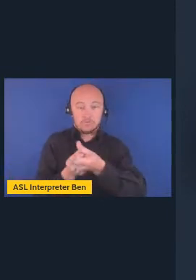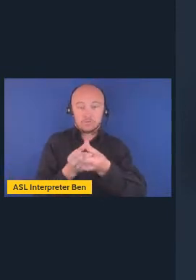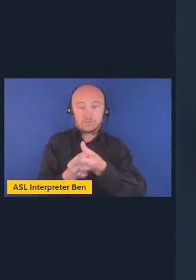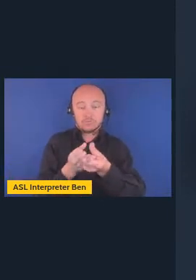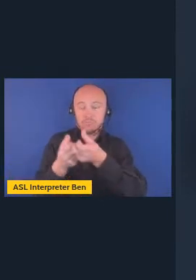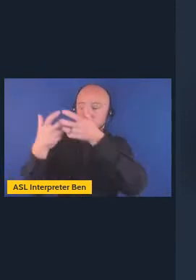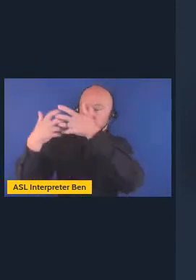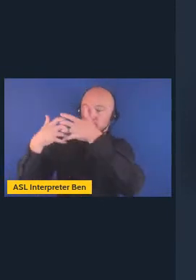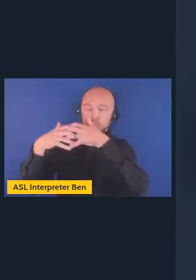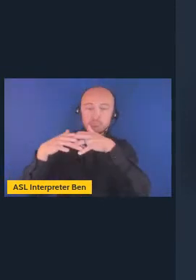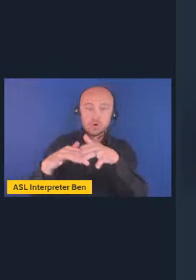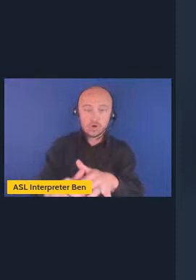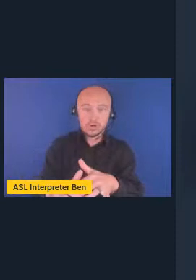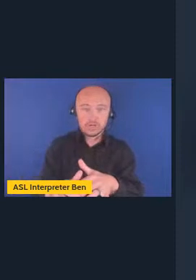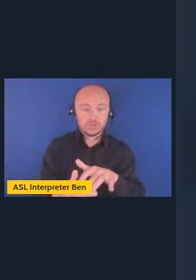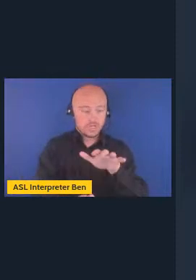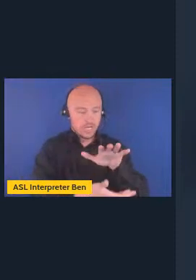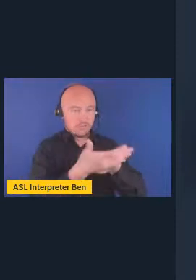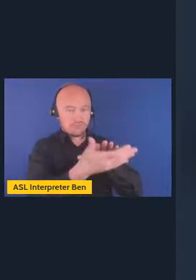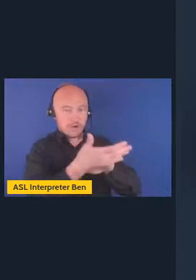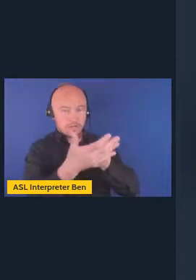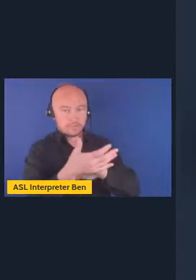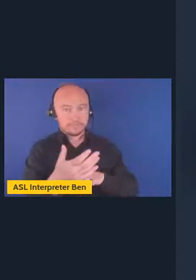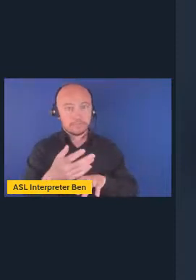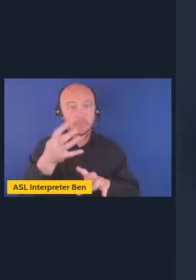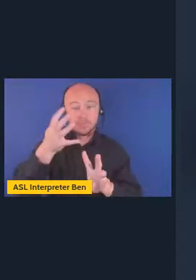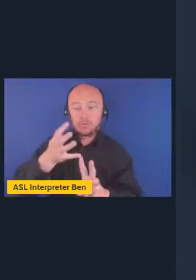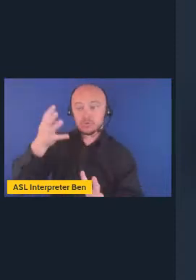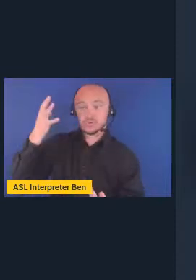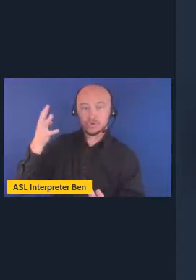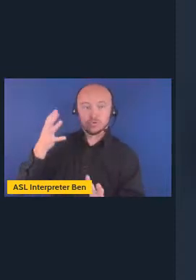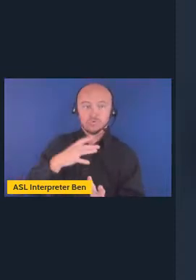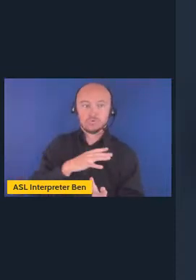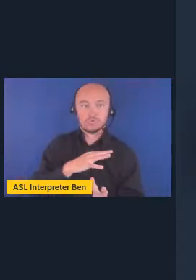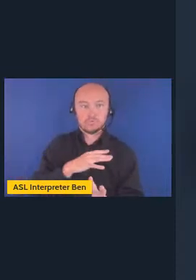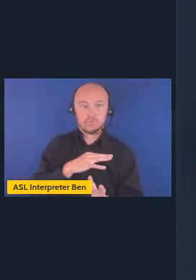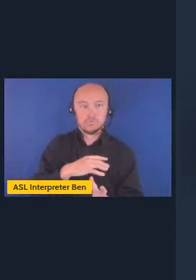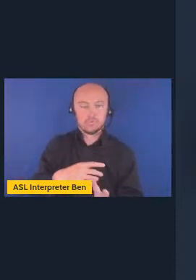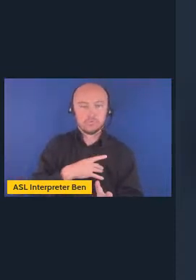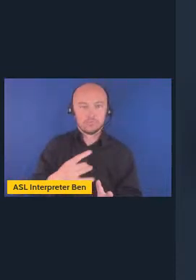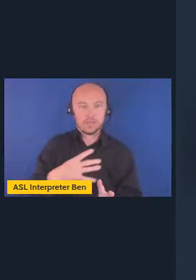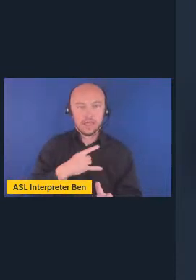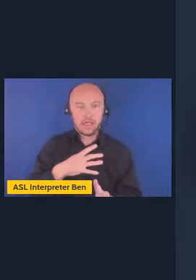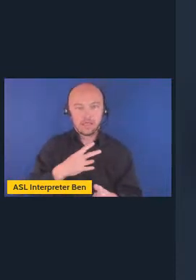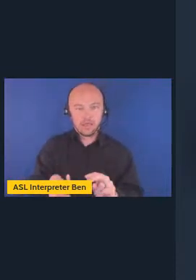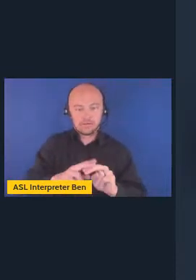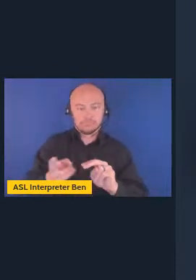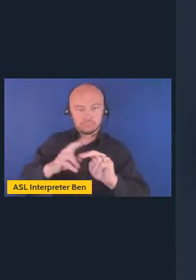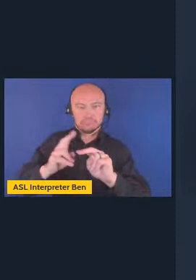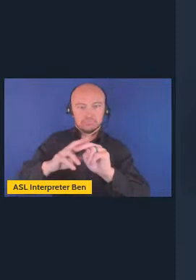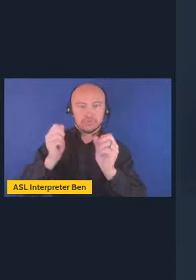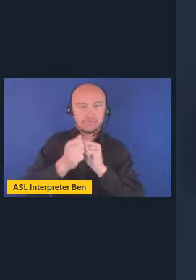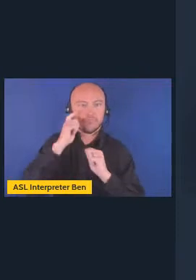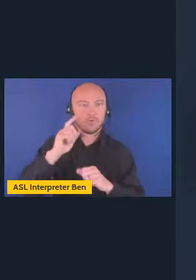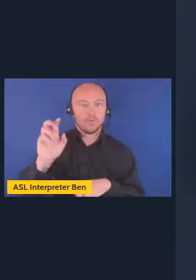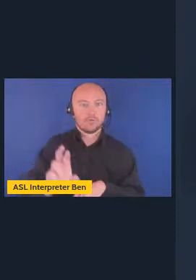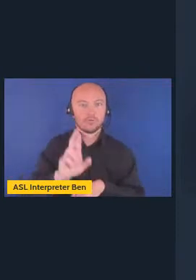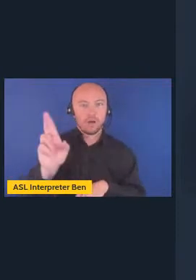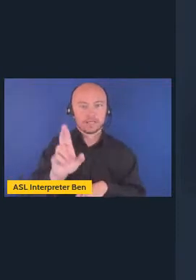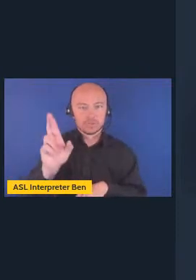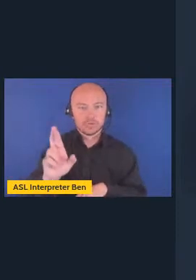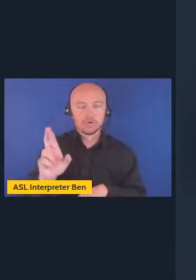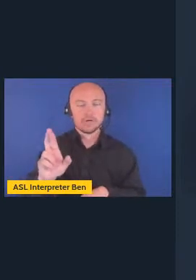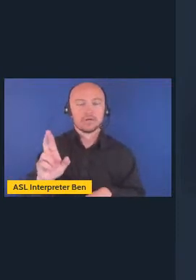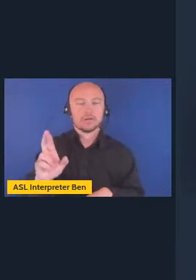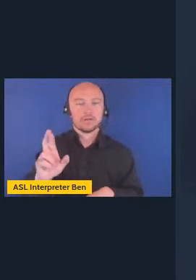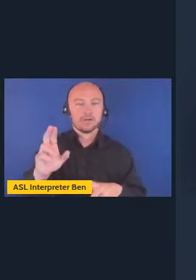queues and runner groups. GitHub merge queues are a really cool new feature to increase velocity for busy repositories. It's available for